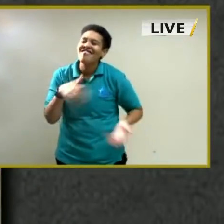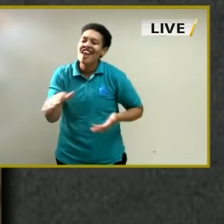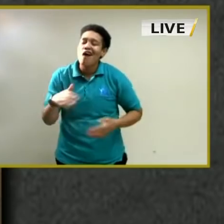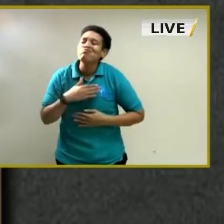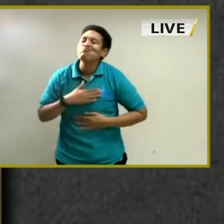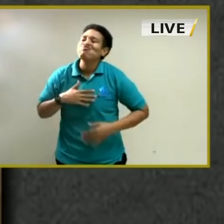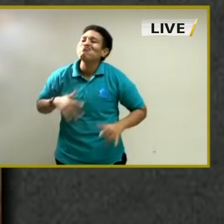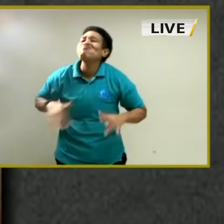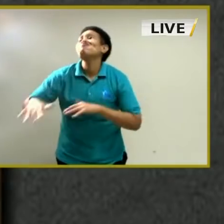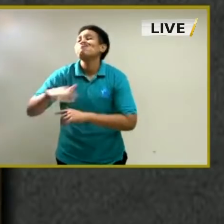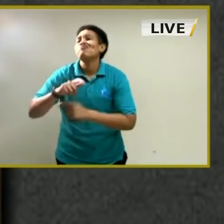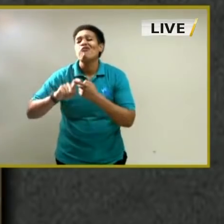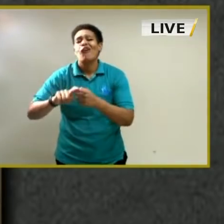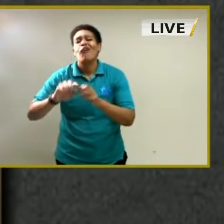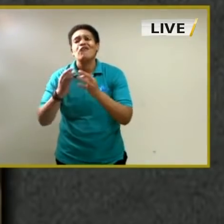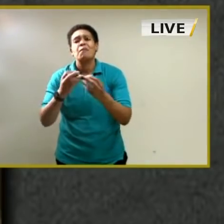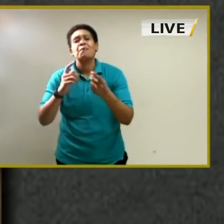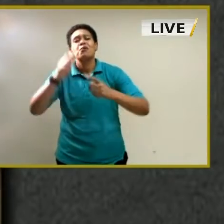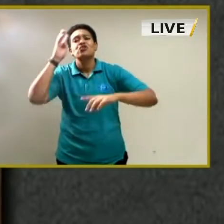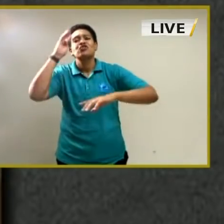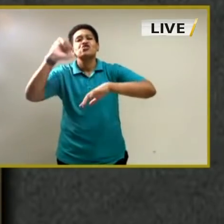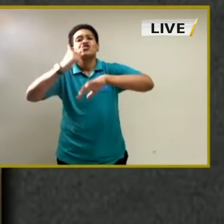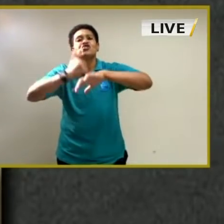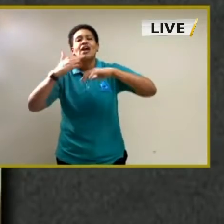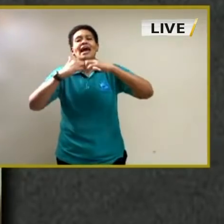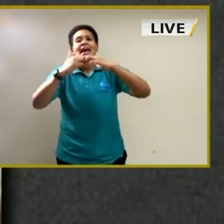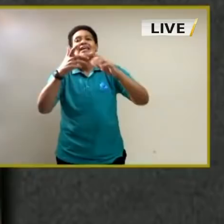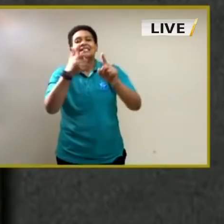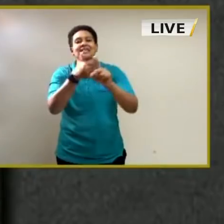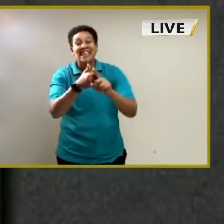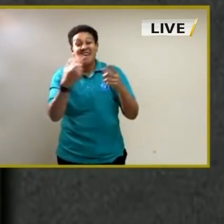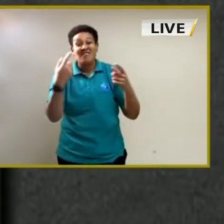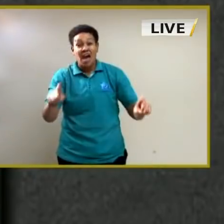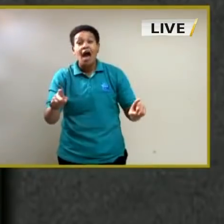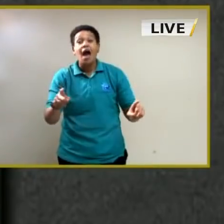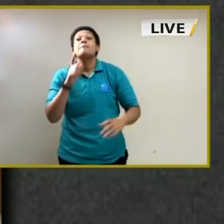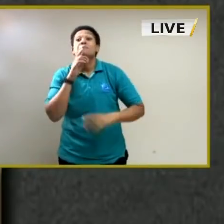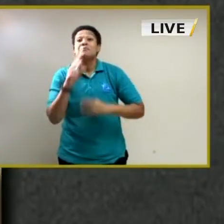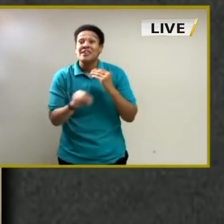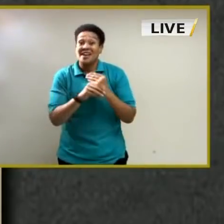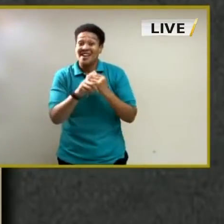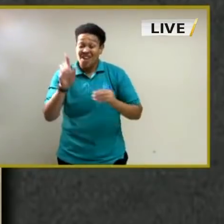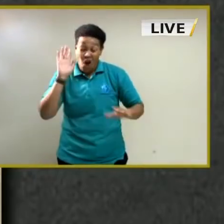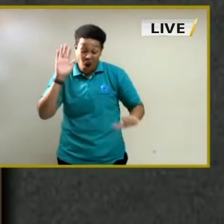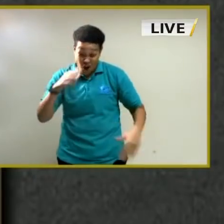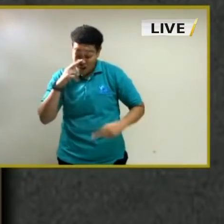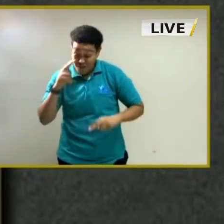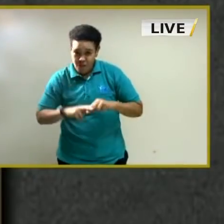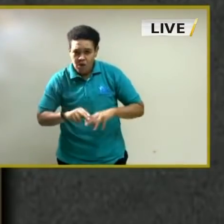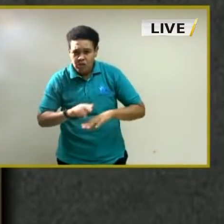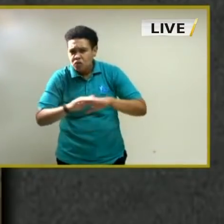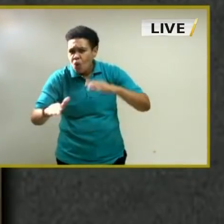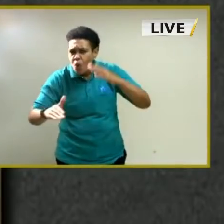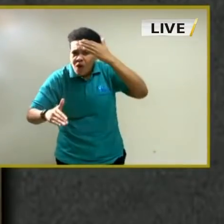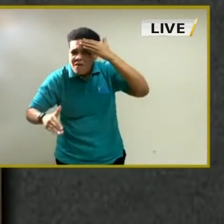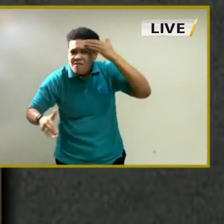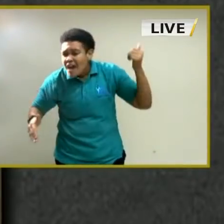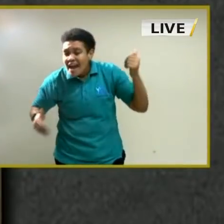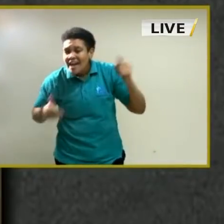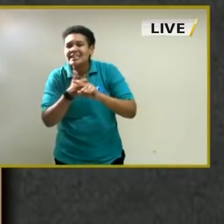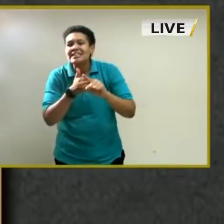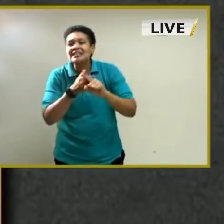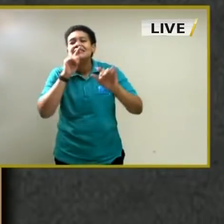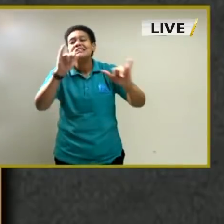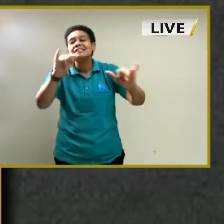meeting up with friends and family, and creating those memorable moments. In all the festivities, please don't forget to stay